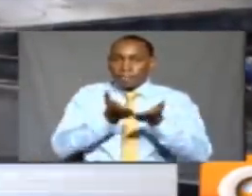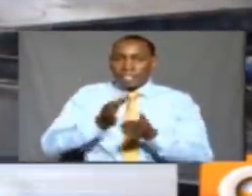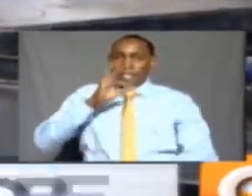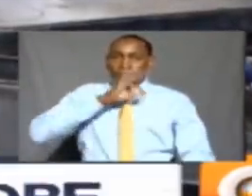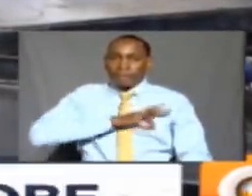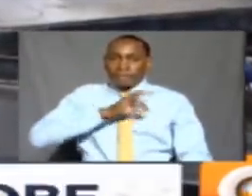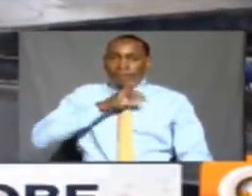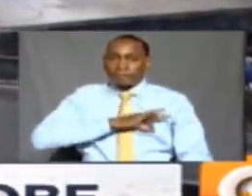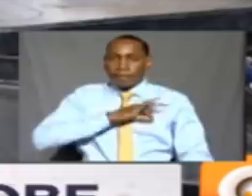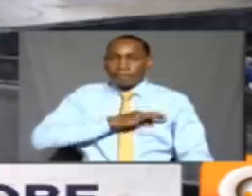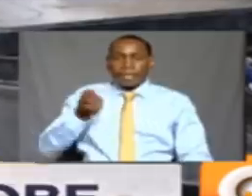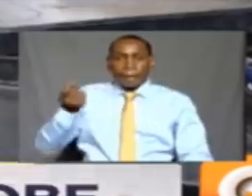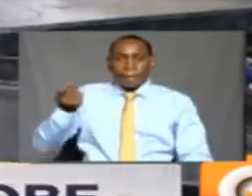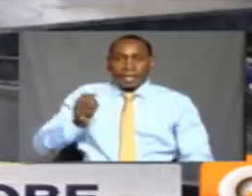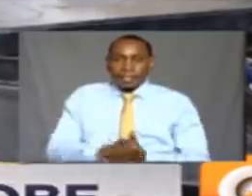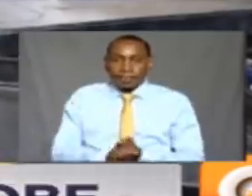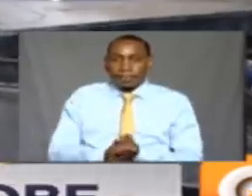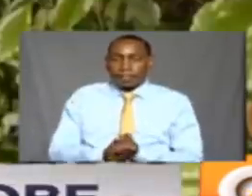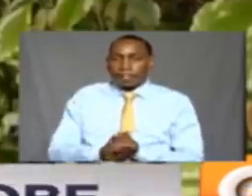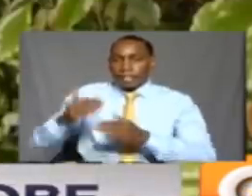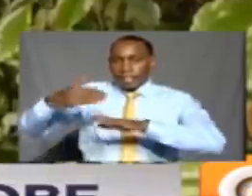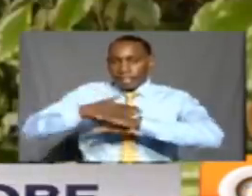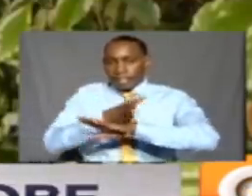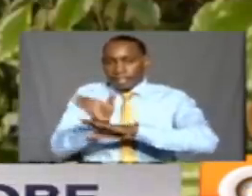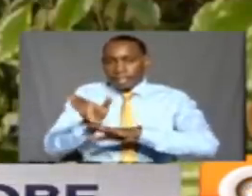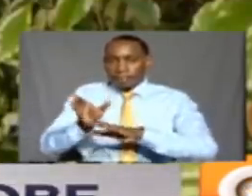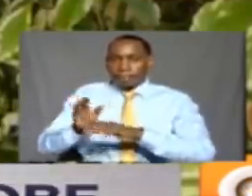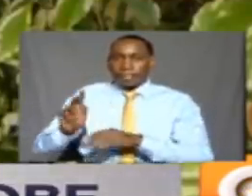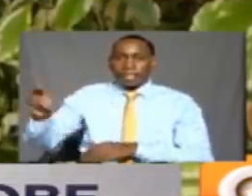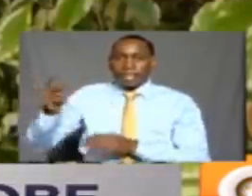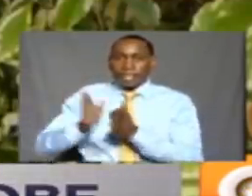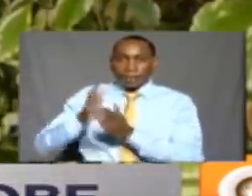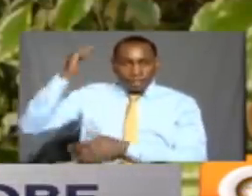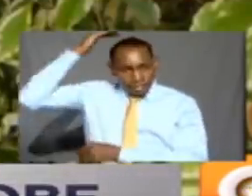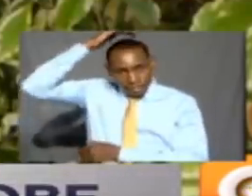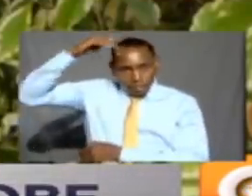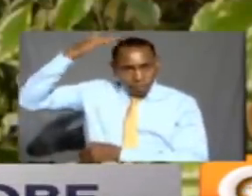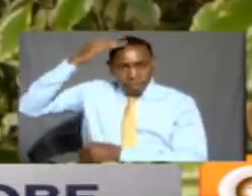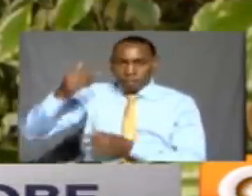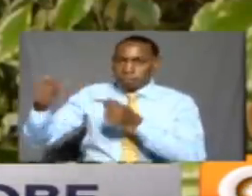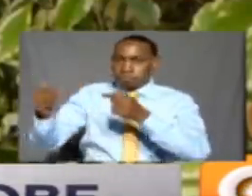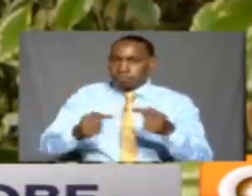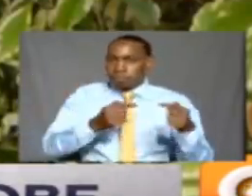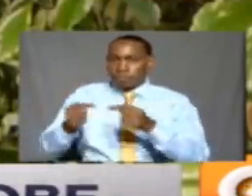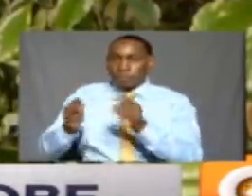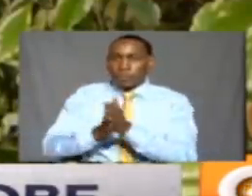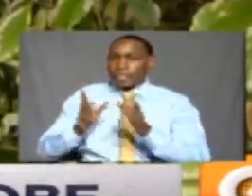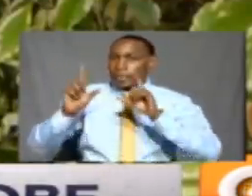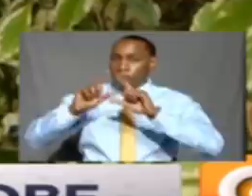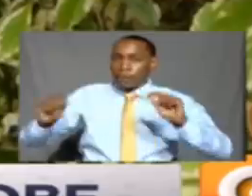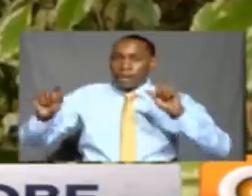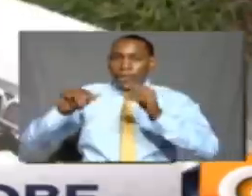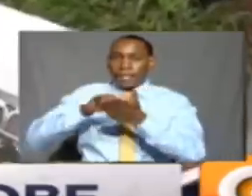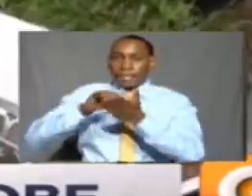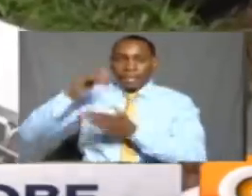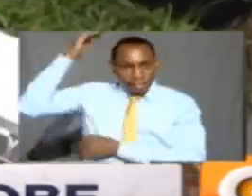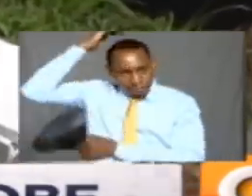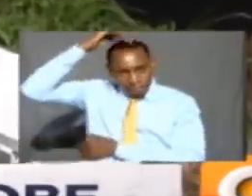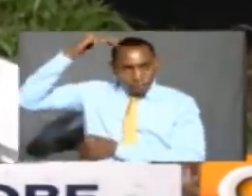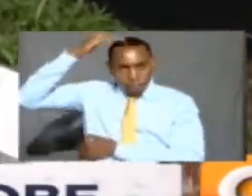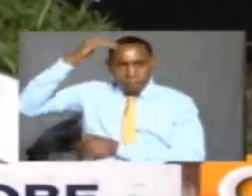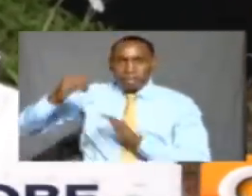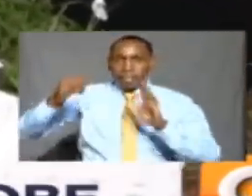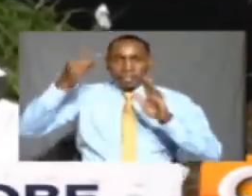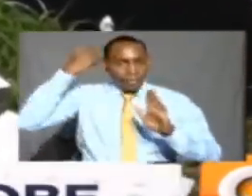pocketed millions of shillings. The scam has Kenya and the United Arab Emirates at cross purposes, with the claims of Dubai having